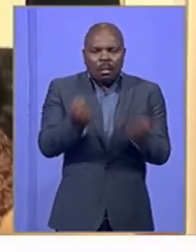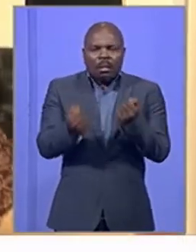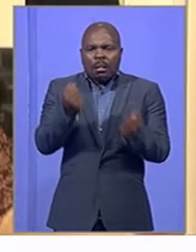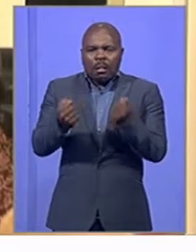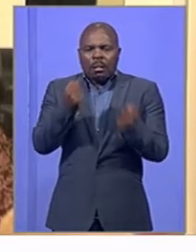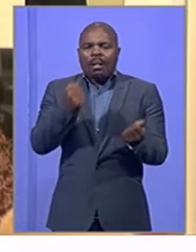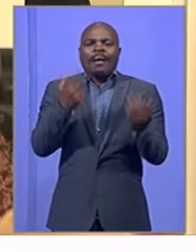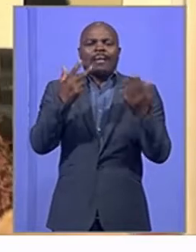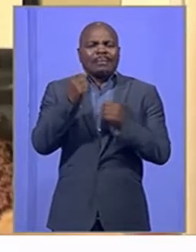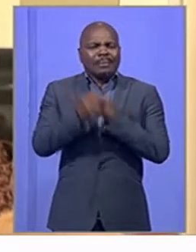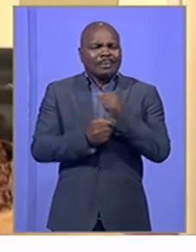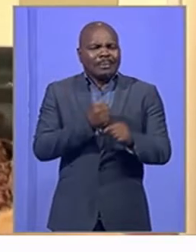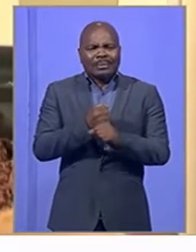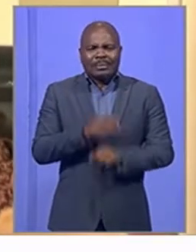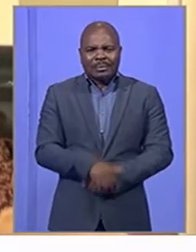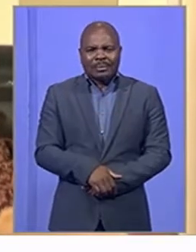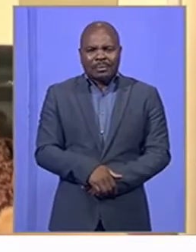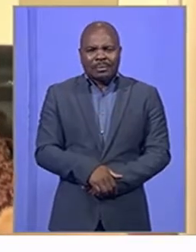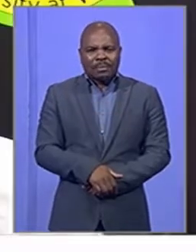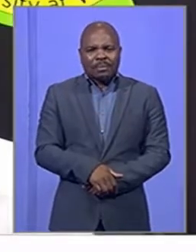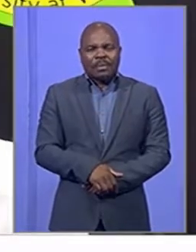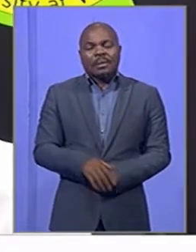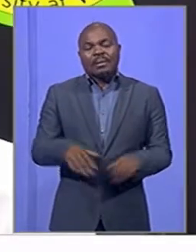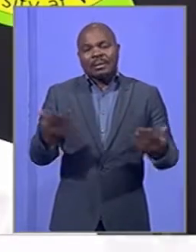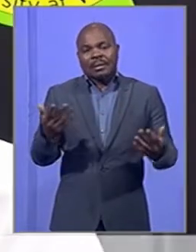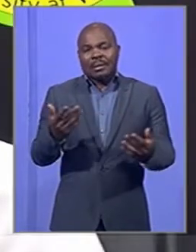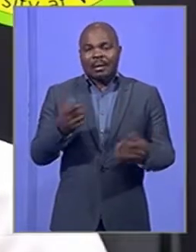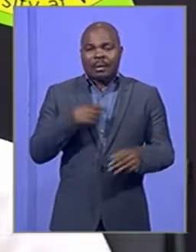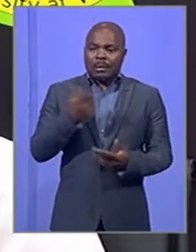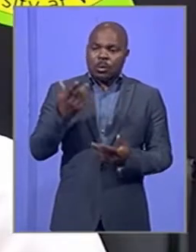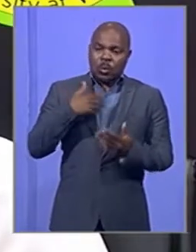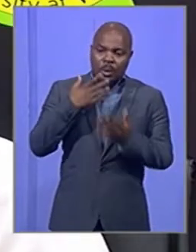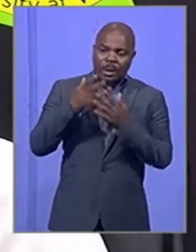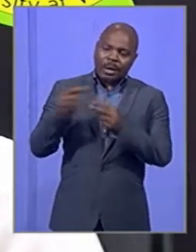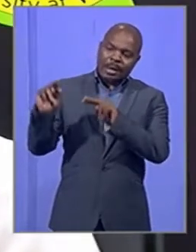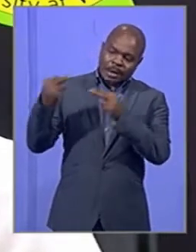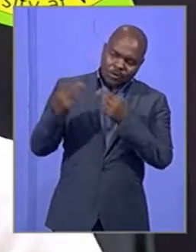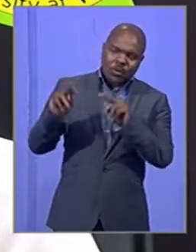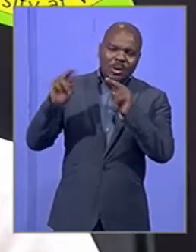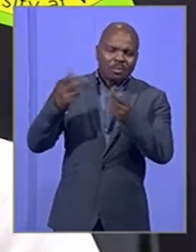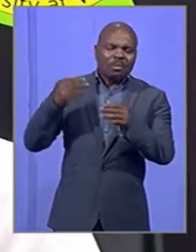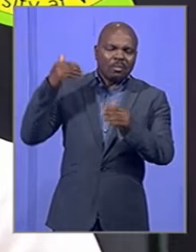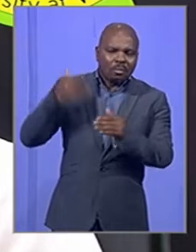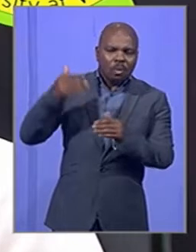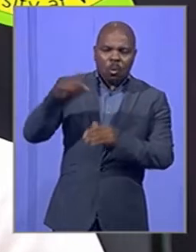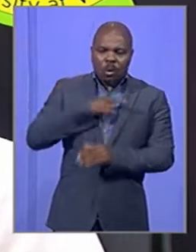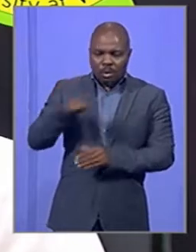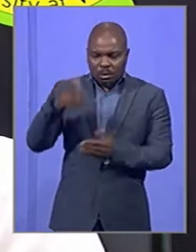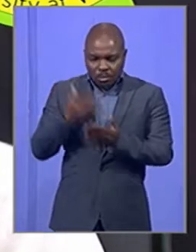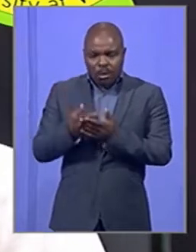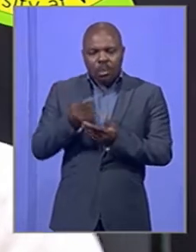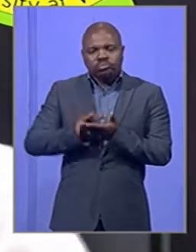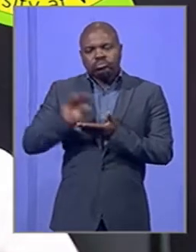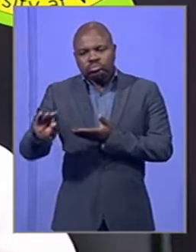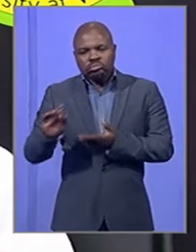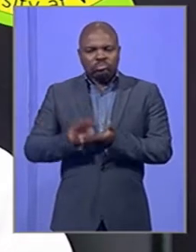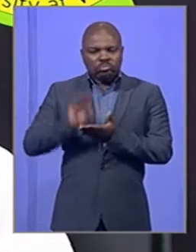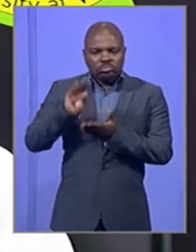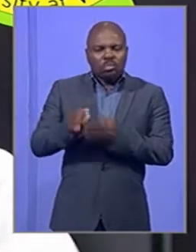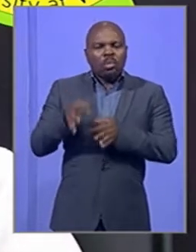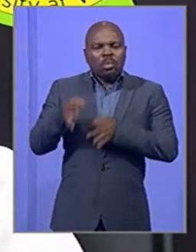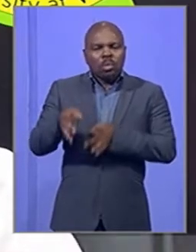ho rarollwa. Whether there are grounds or no grounds to review, they reviewed because they have the money to. Before they